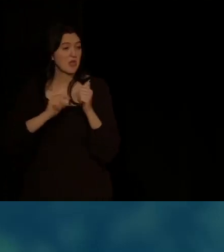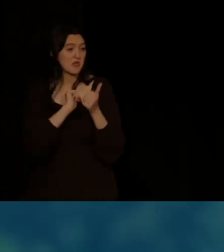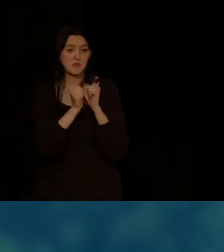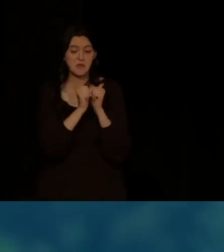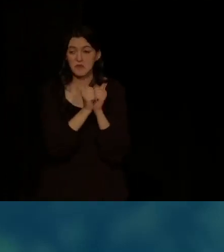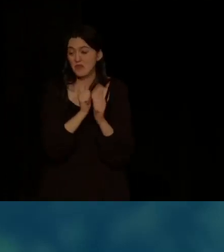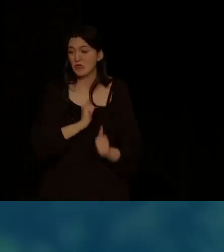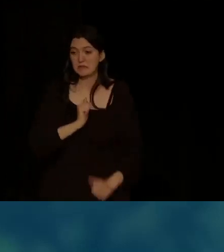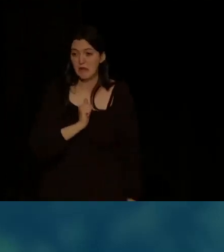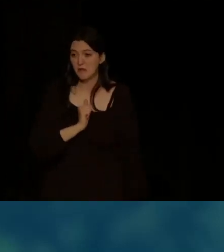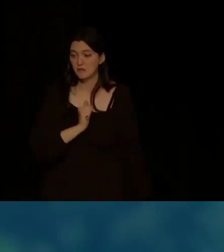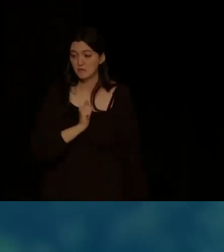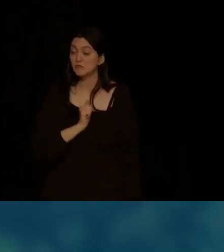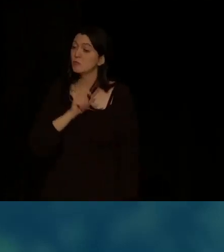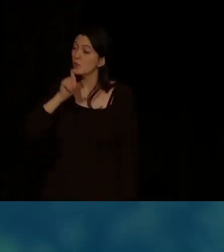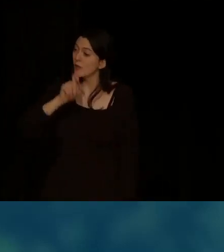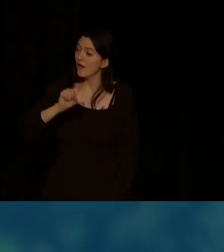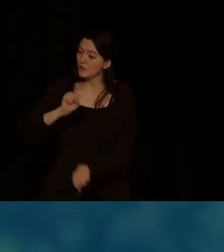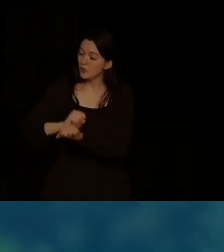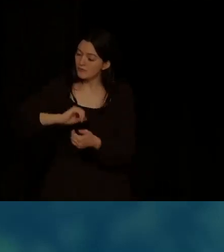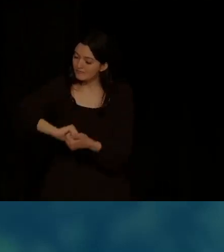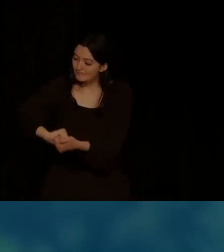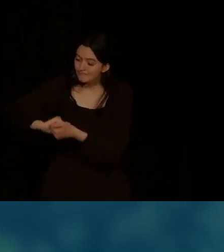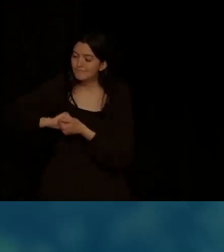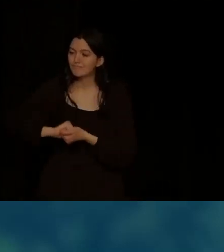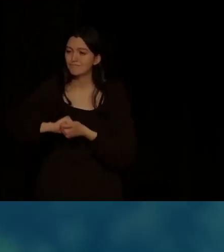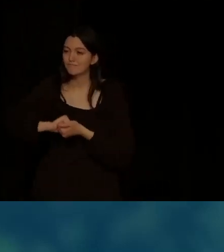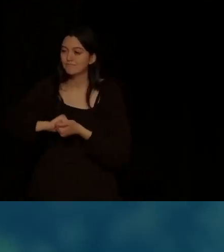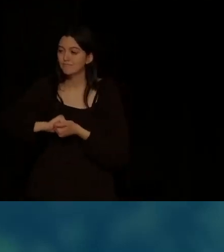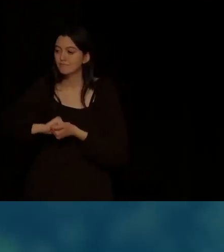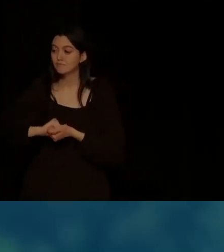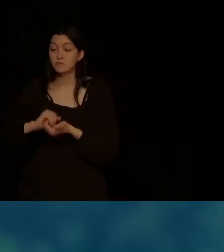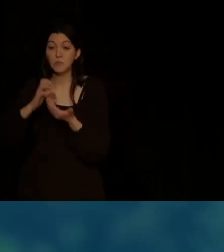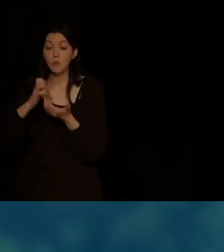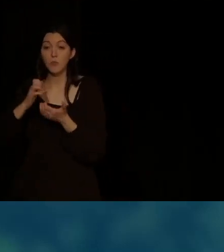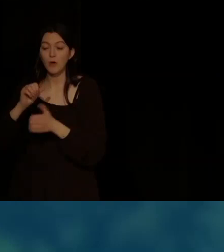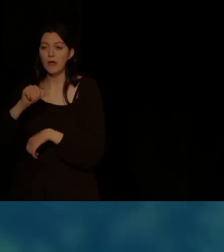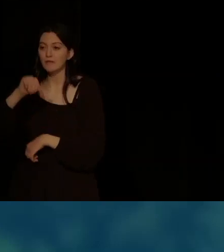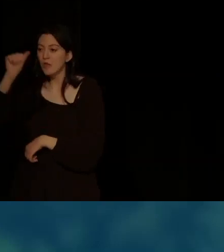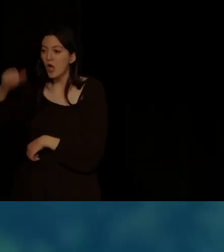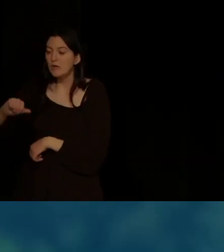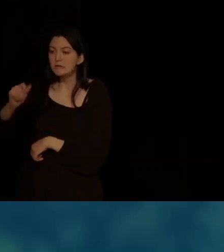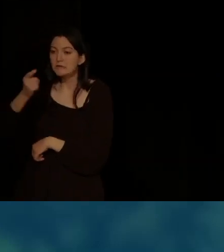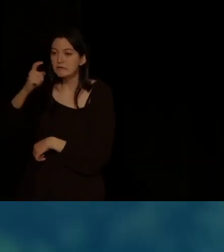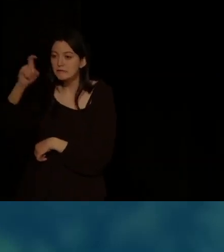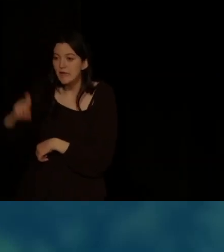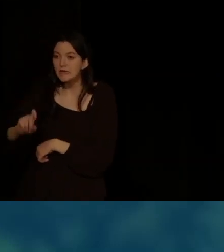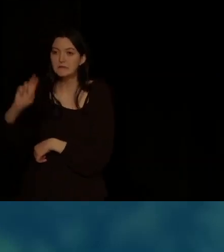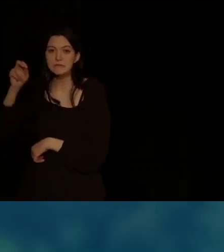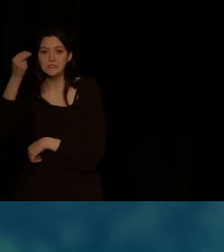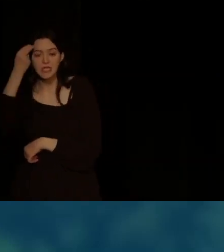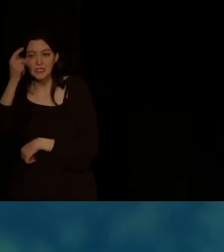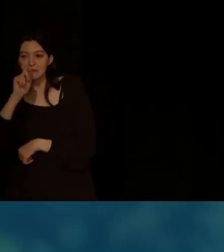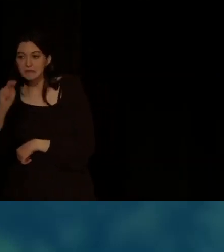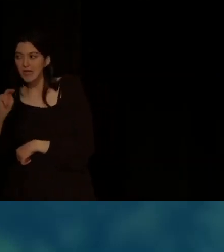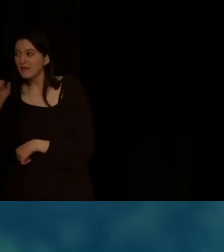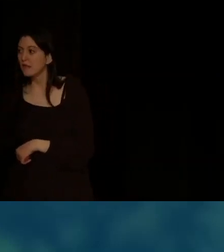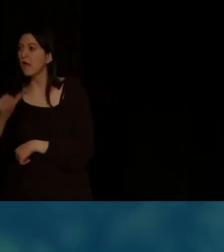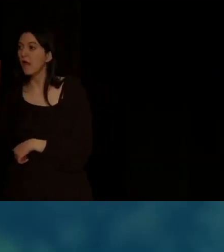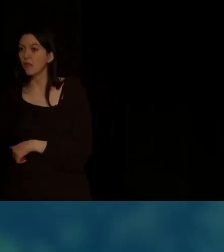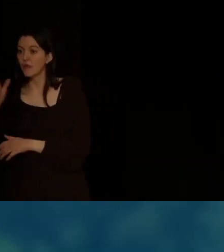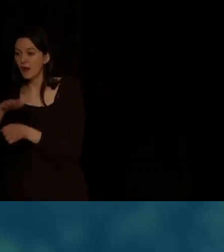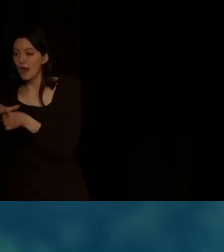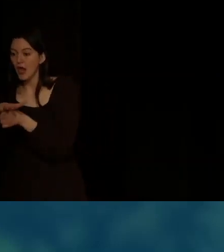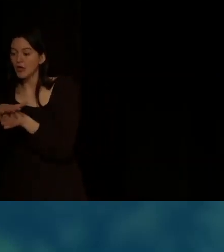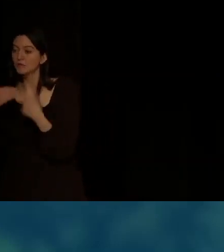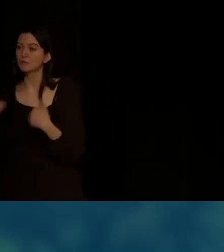ourselves. We have to work together as one. We want the Austins and the Nashvilles and the other metro regions that have done a fine